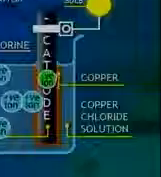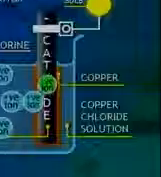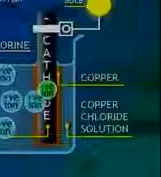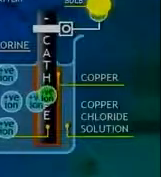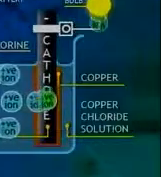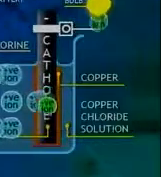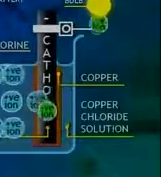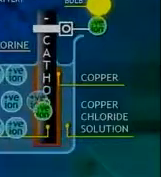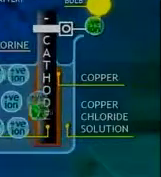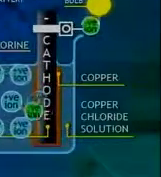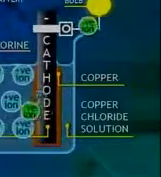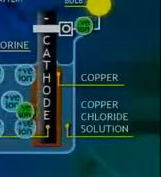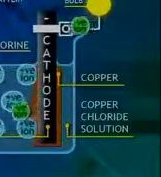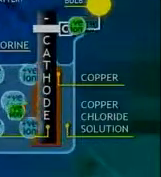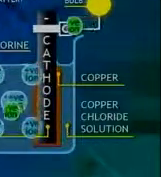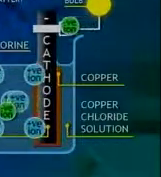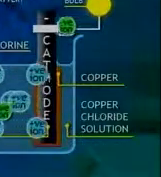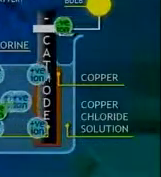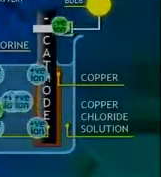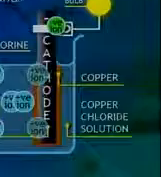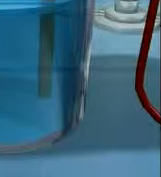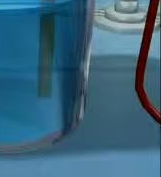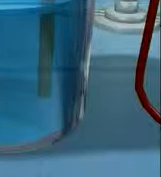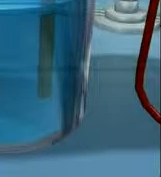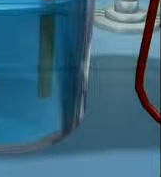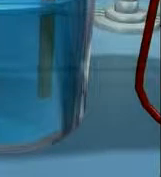Negative ions go to the